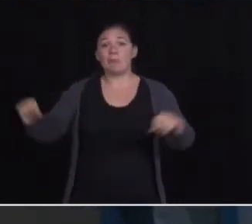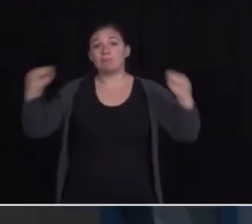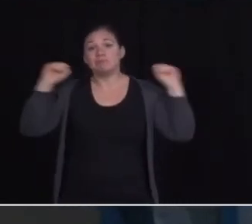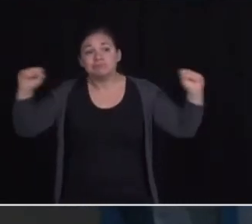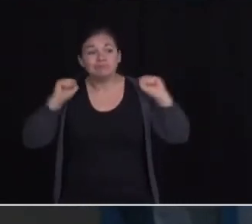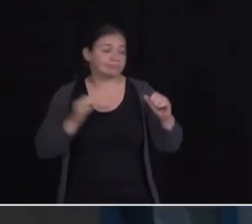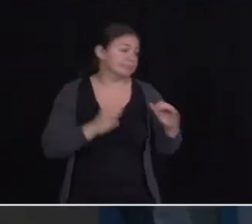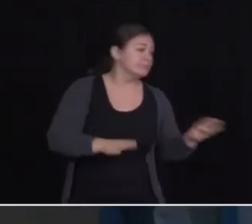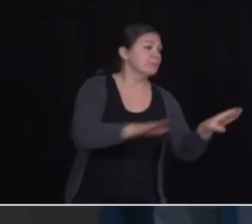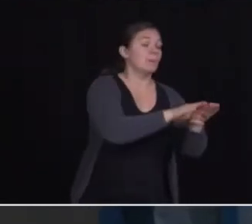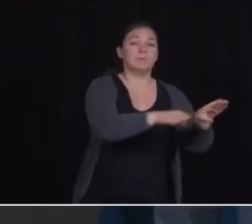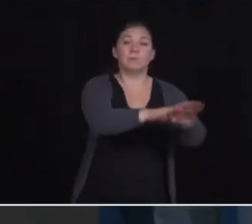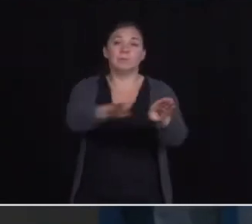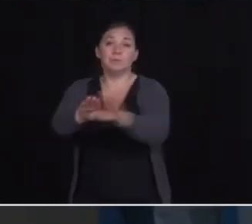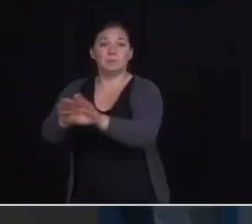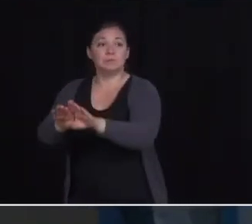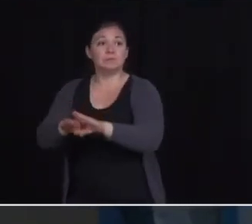will be permitted.